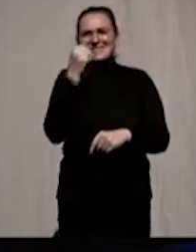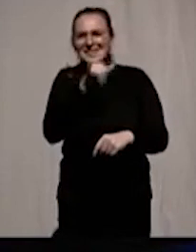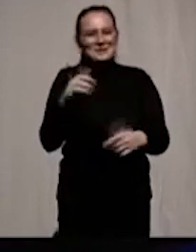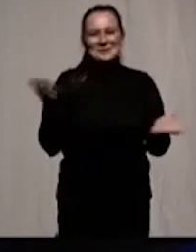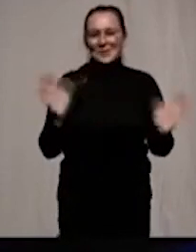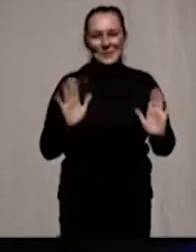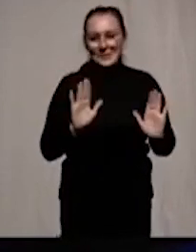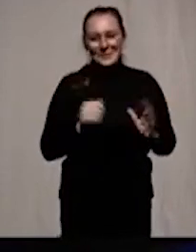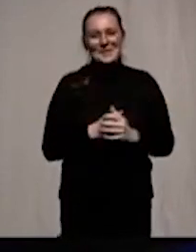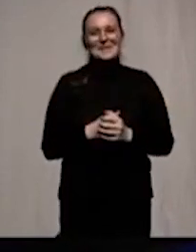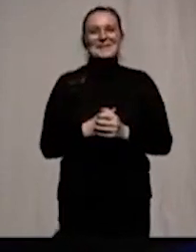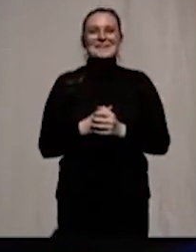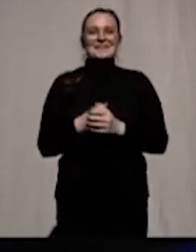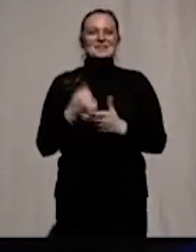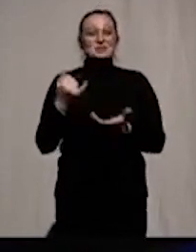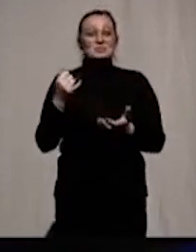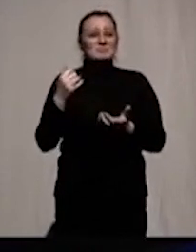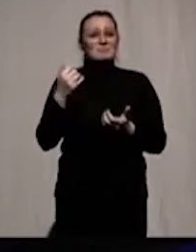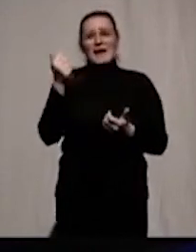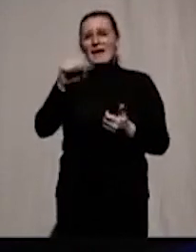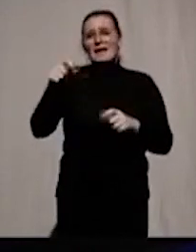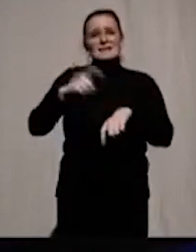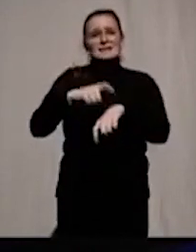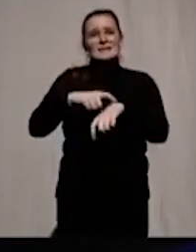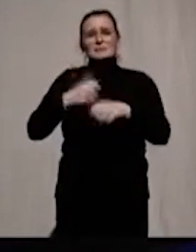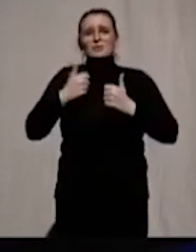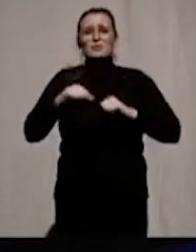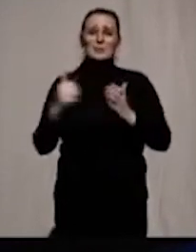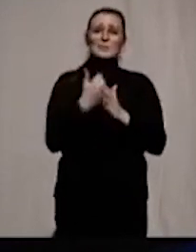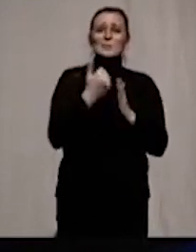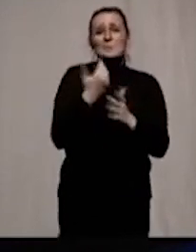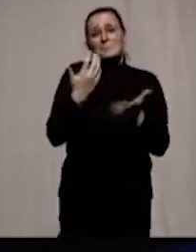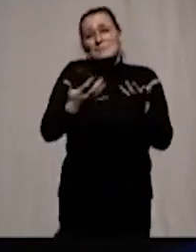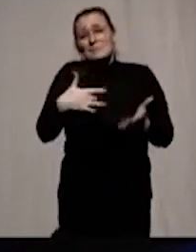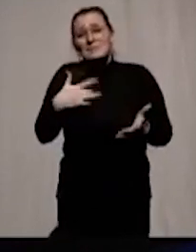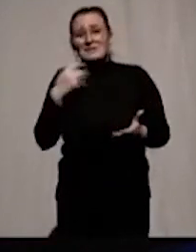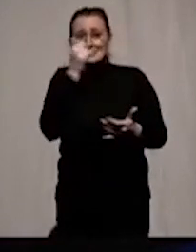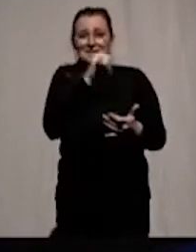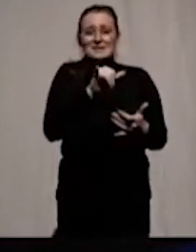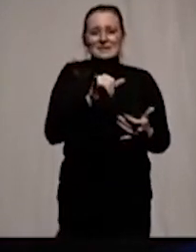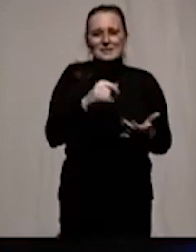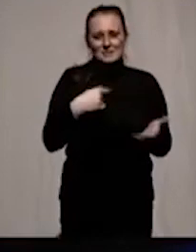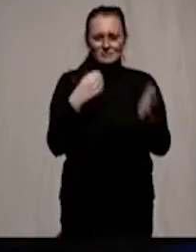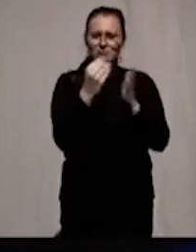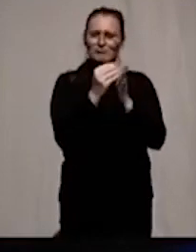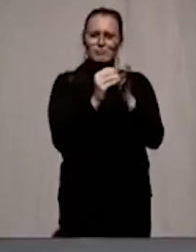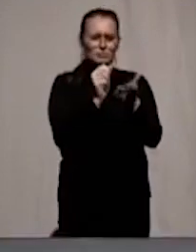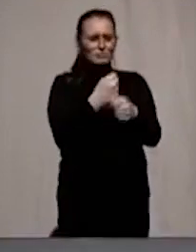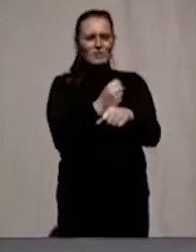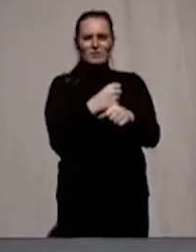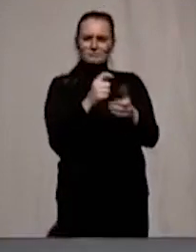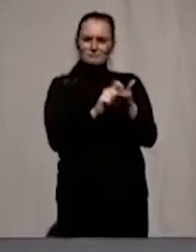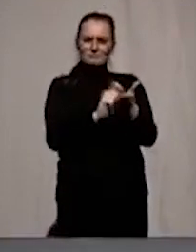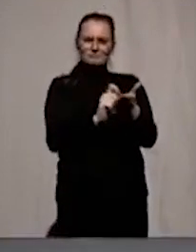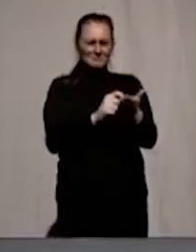feel silly. If you start writing lists about random things that are surrounding you, and you're like, why am I writing a list of the things that are around me?